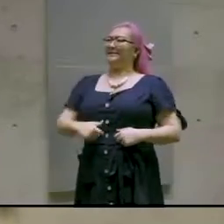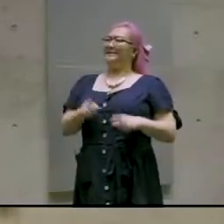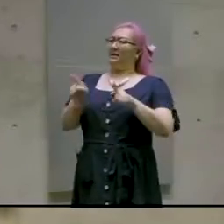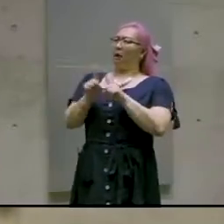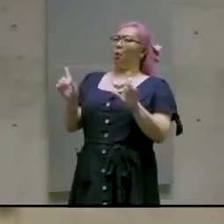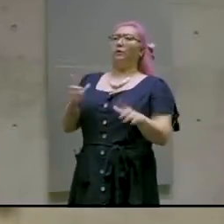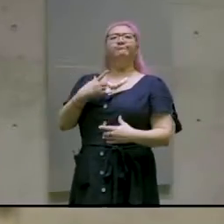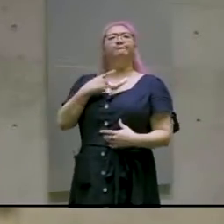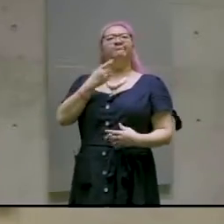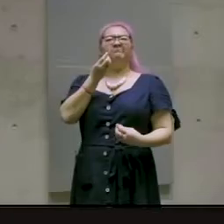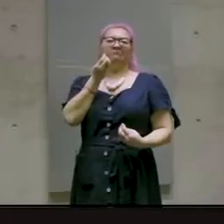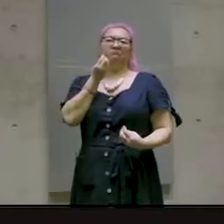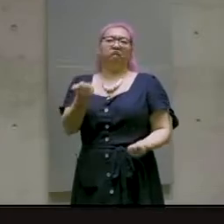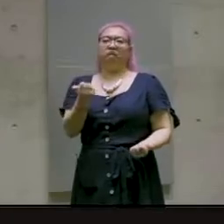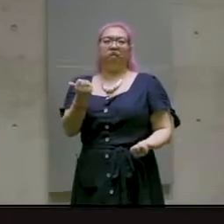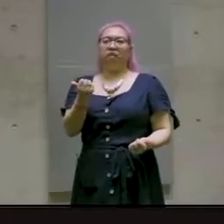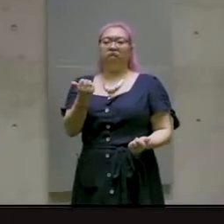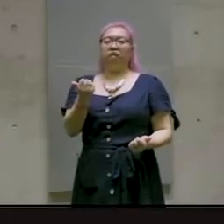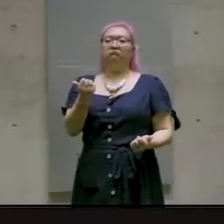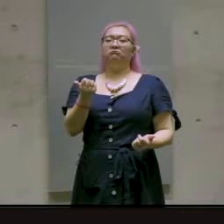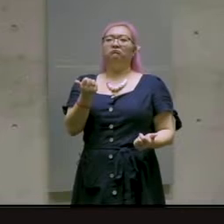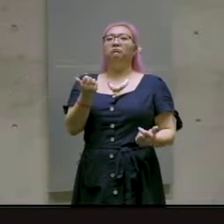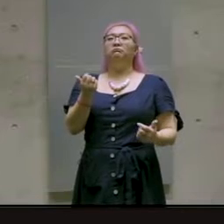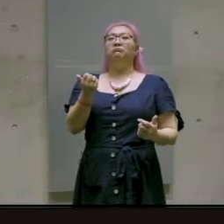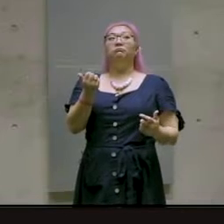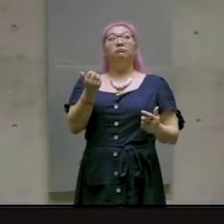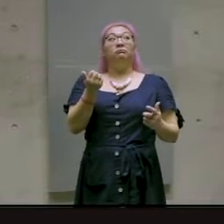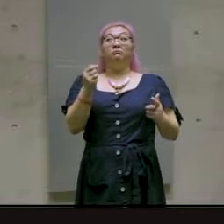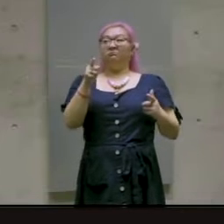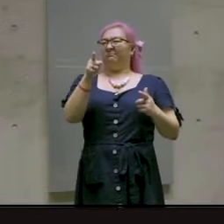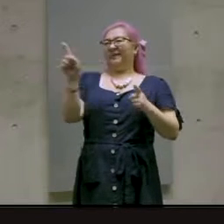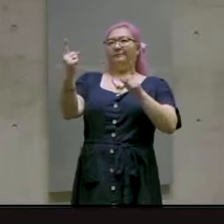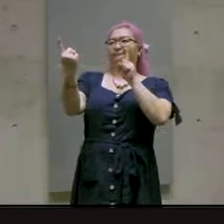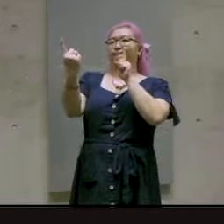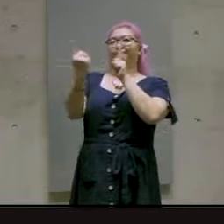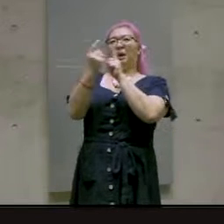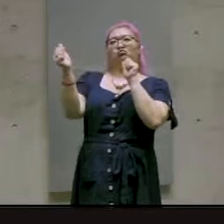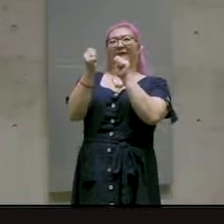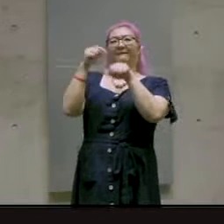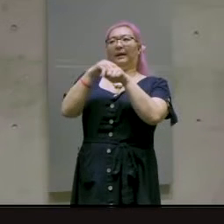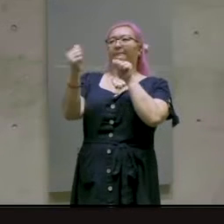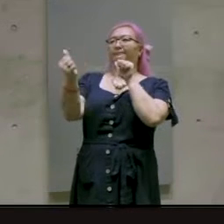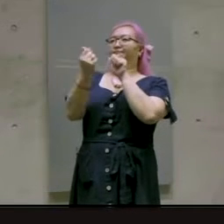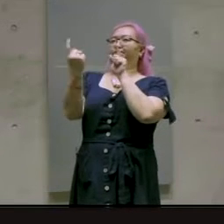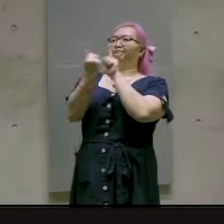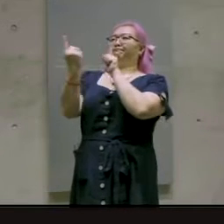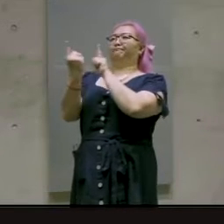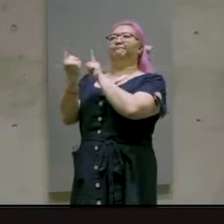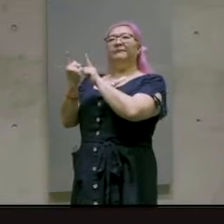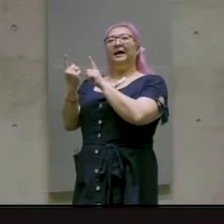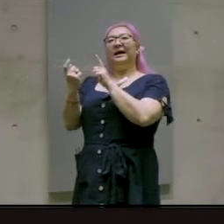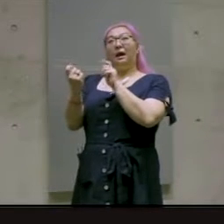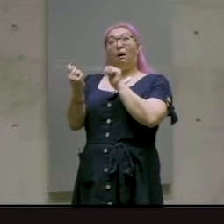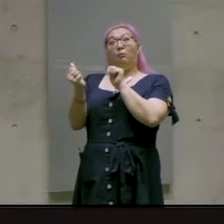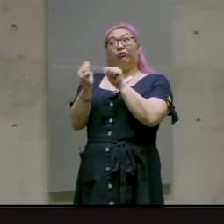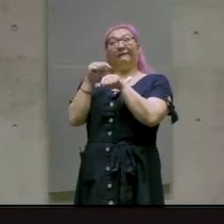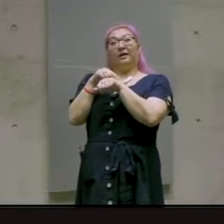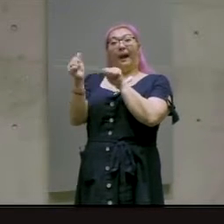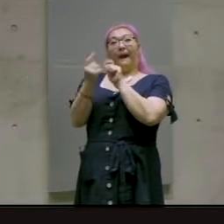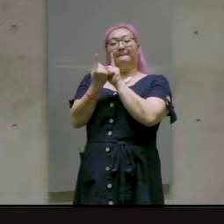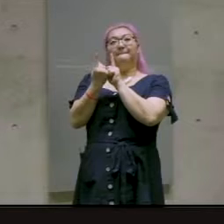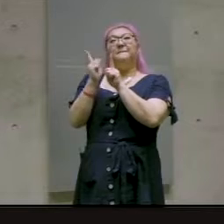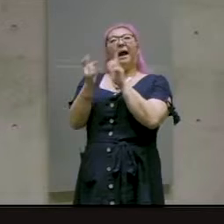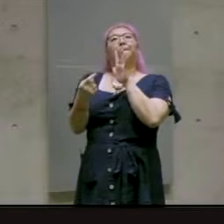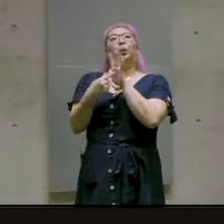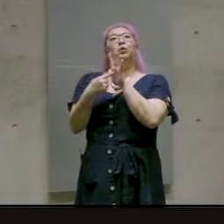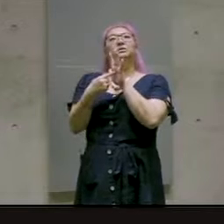character that interests me most. Because these options are fleeting, they tend to kind of be higher stakes. They tend to be all in, as it were, in terms of kind of